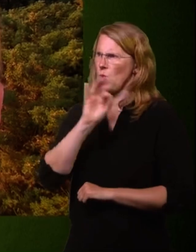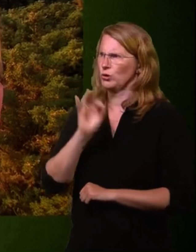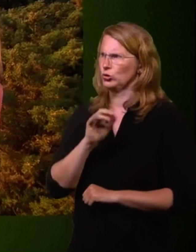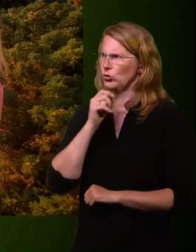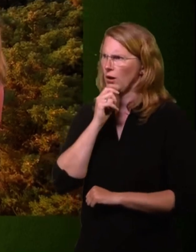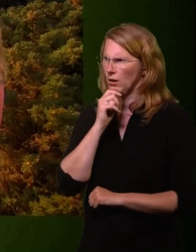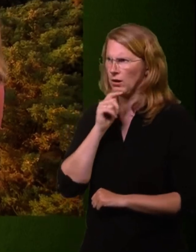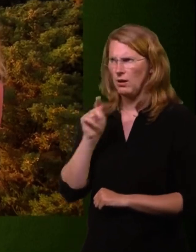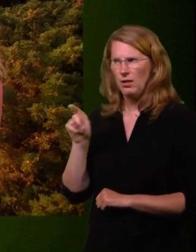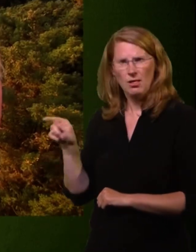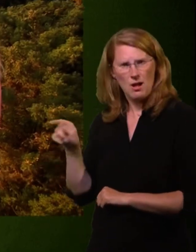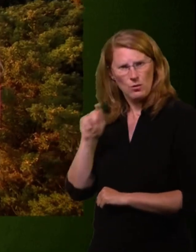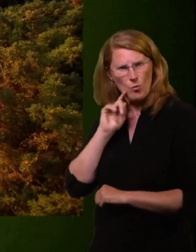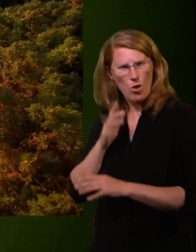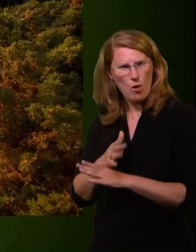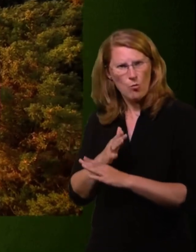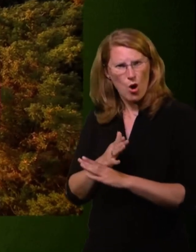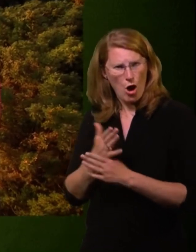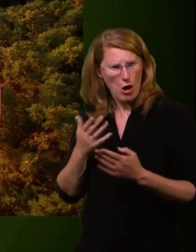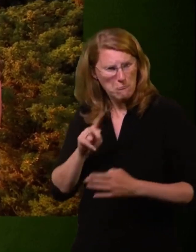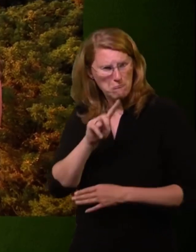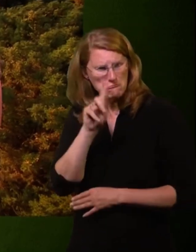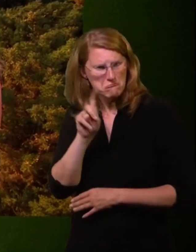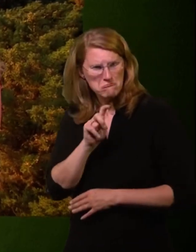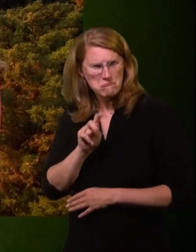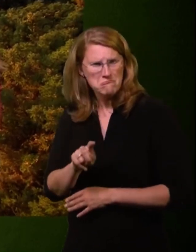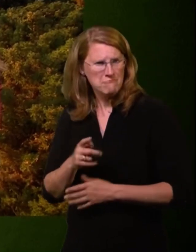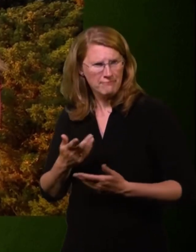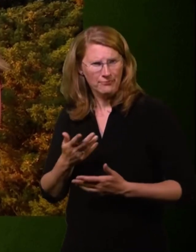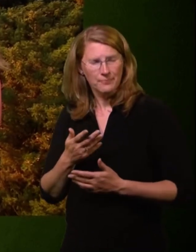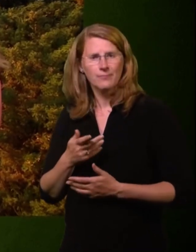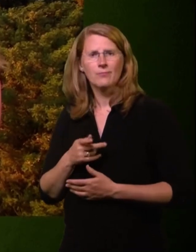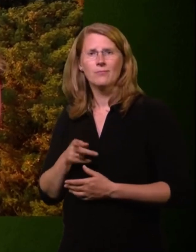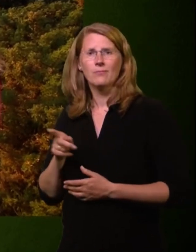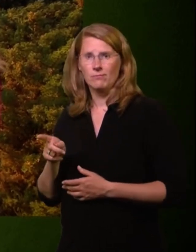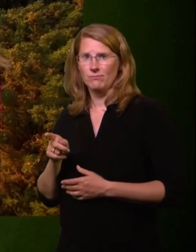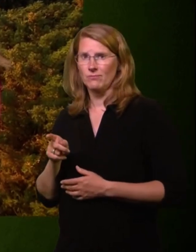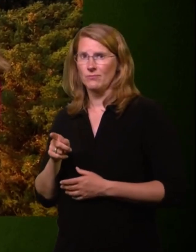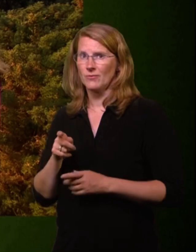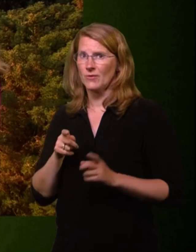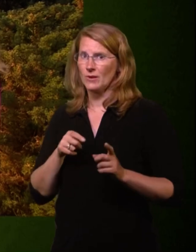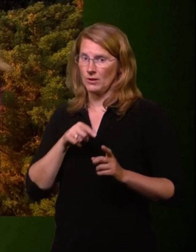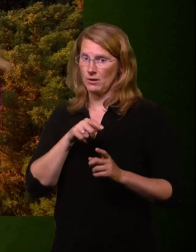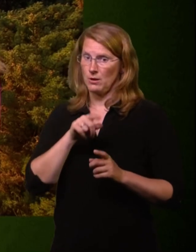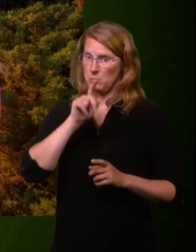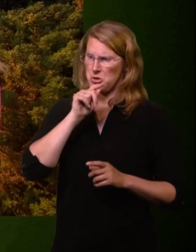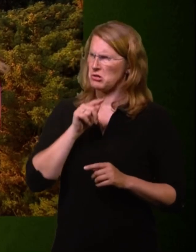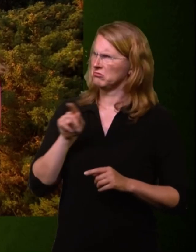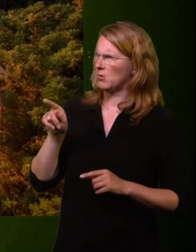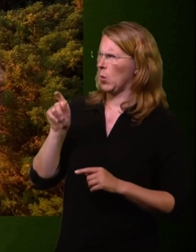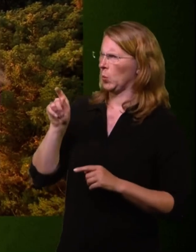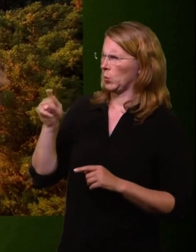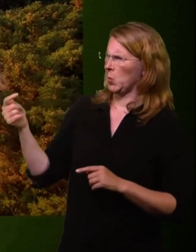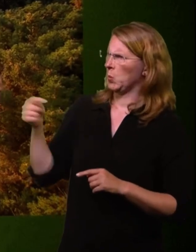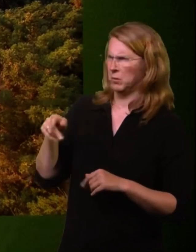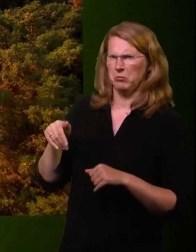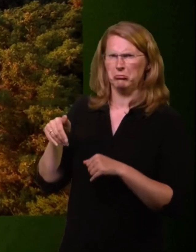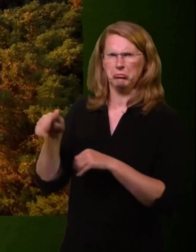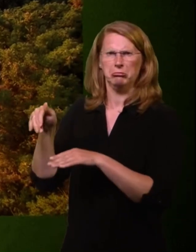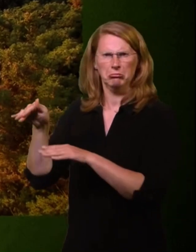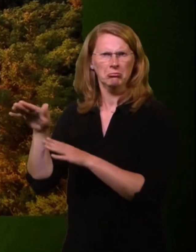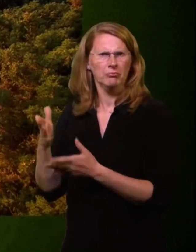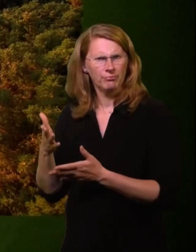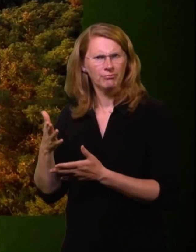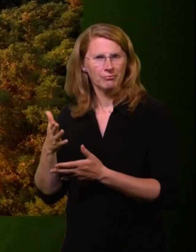any of this ever work? Do these hosts ever manage to get rid of the cuckoos forever? Well, there is some